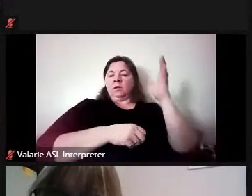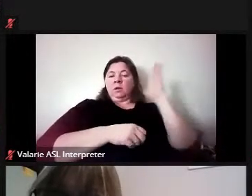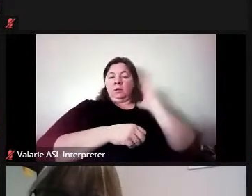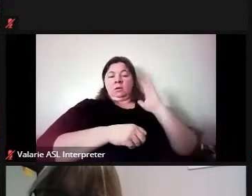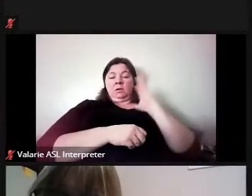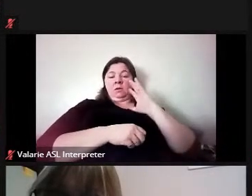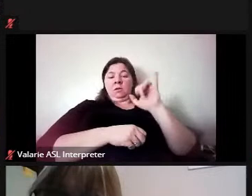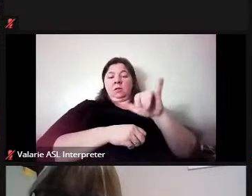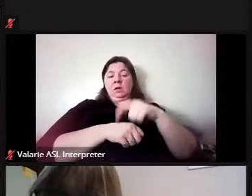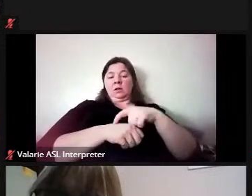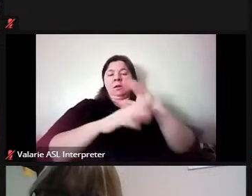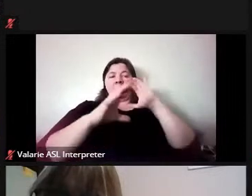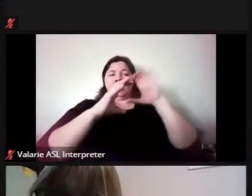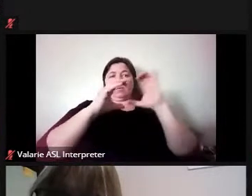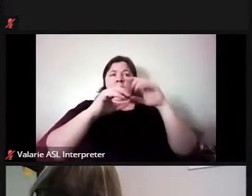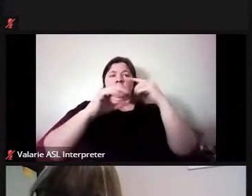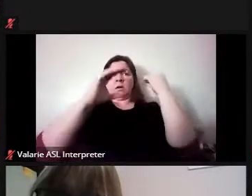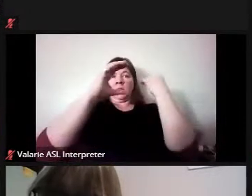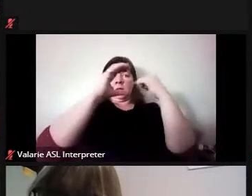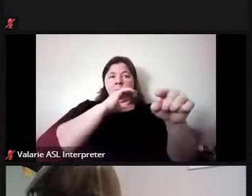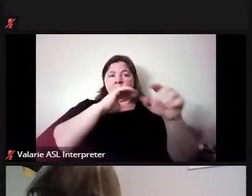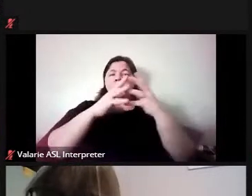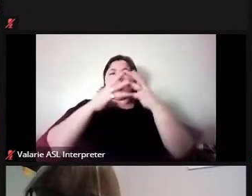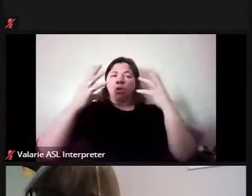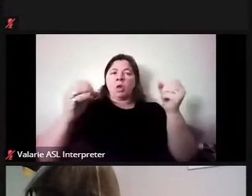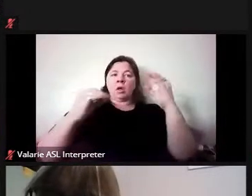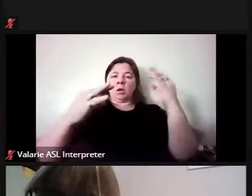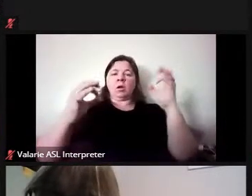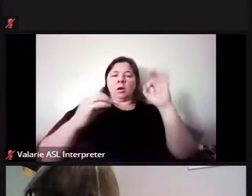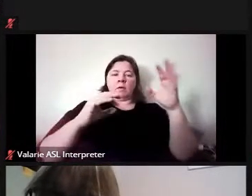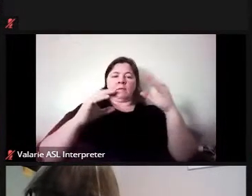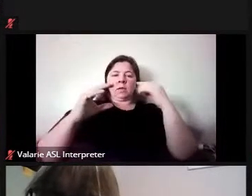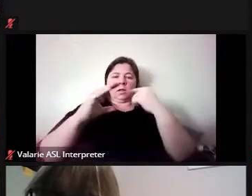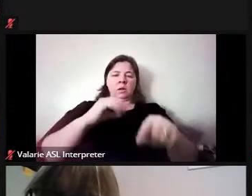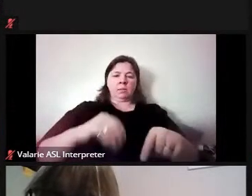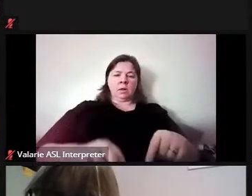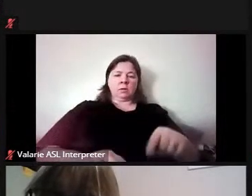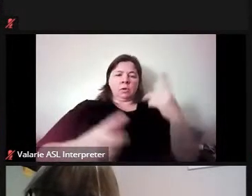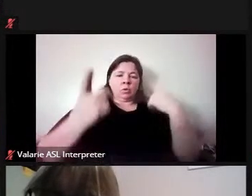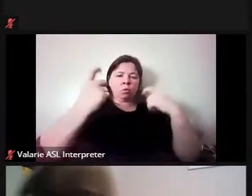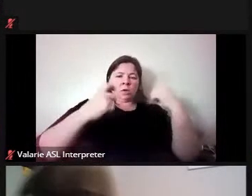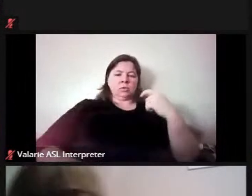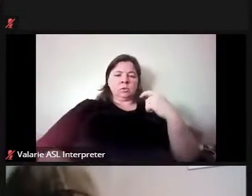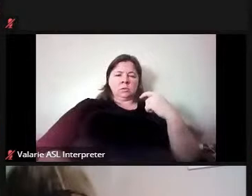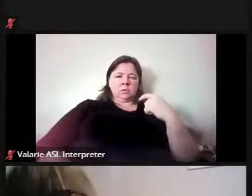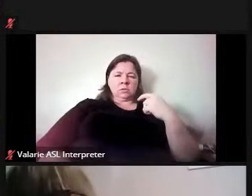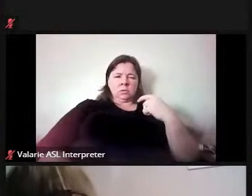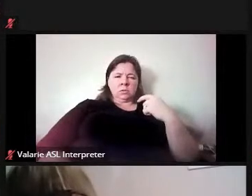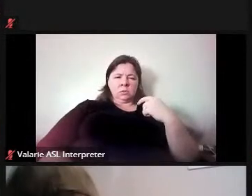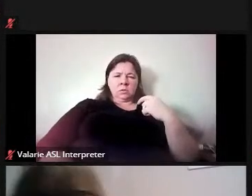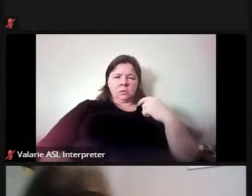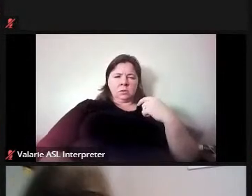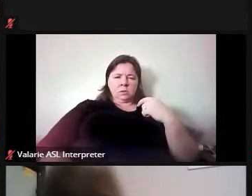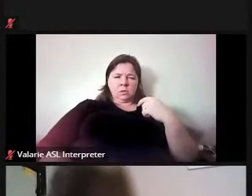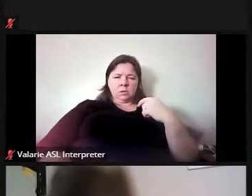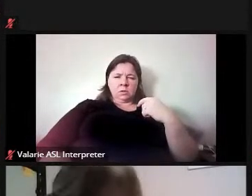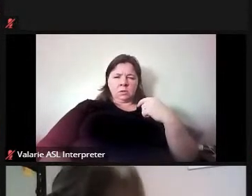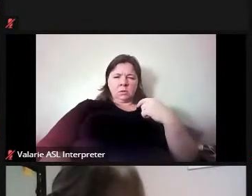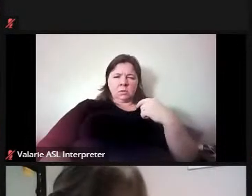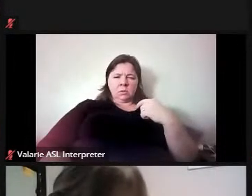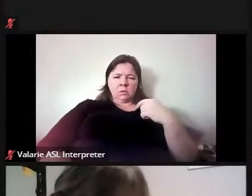to communicate via emails, lot of emails, lot of questions, and he always answers that